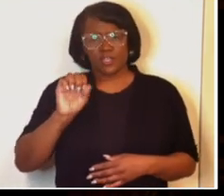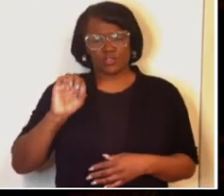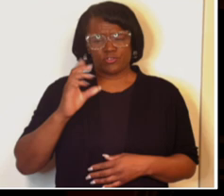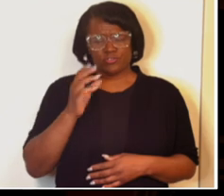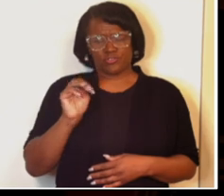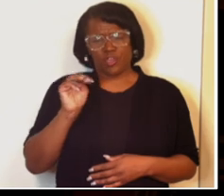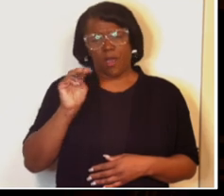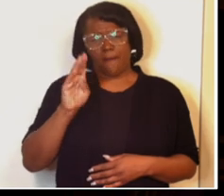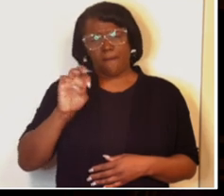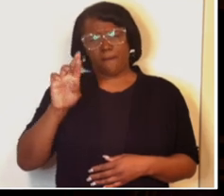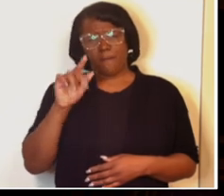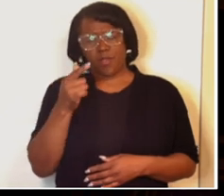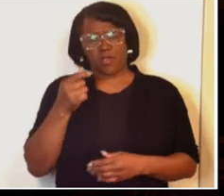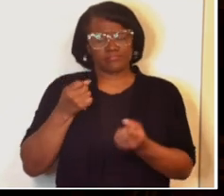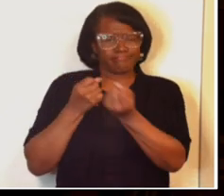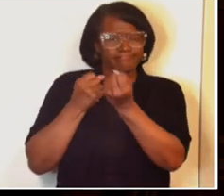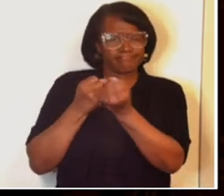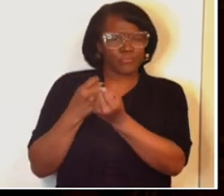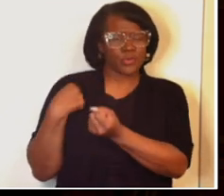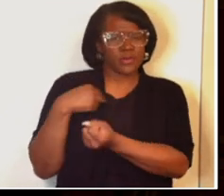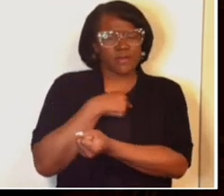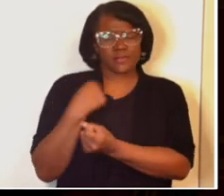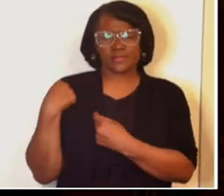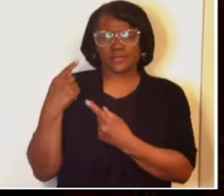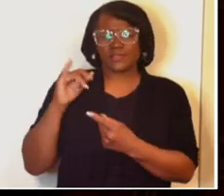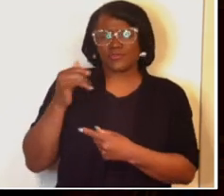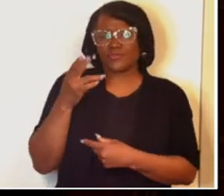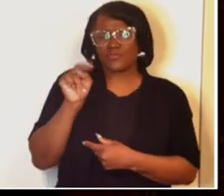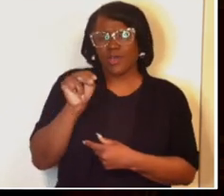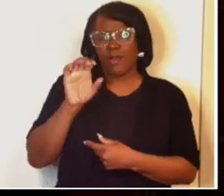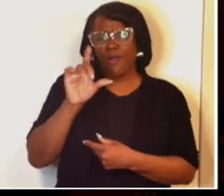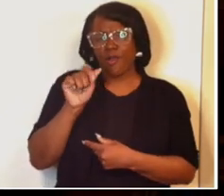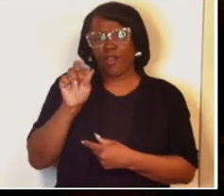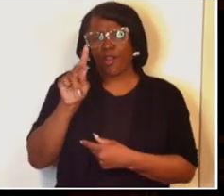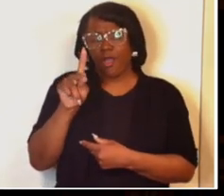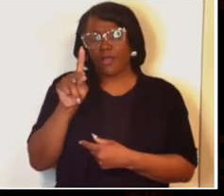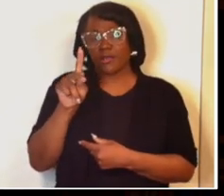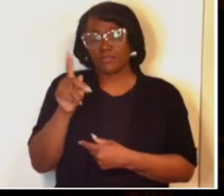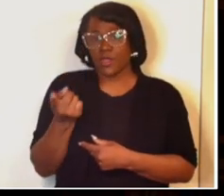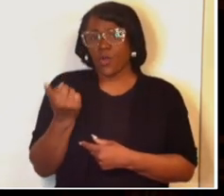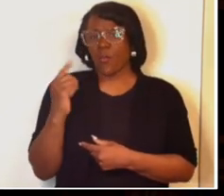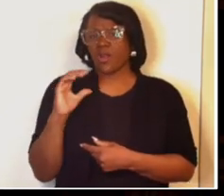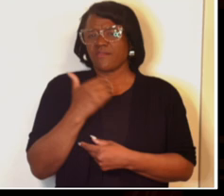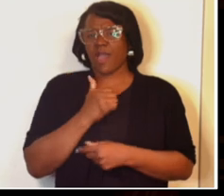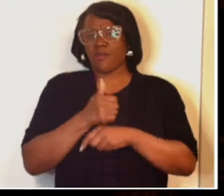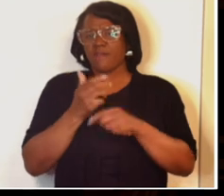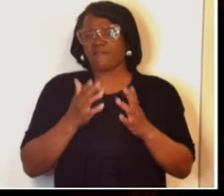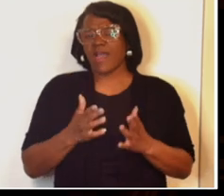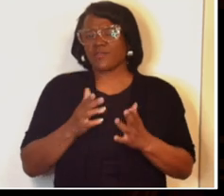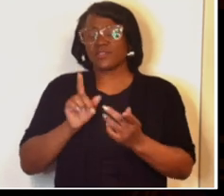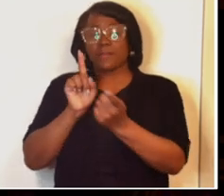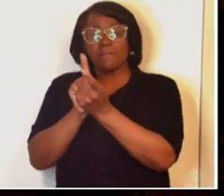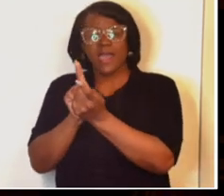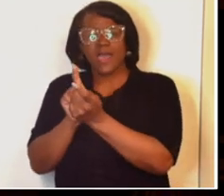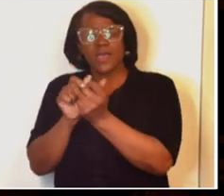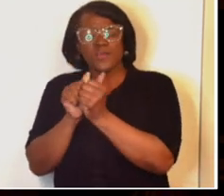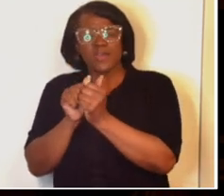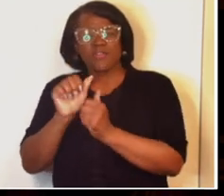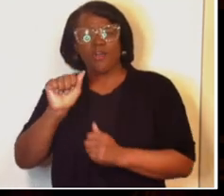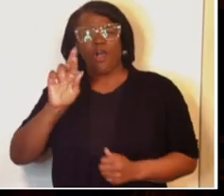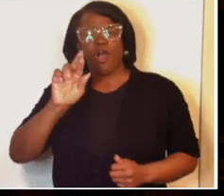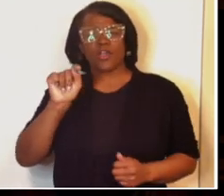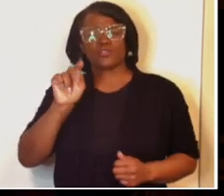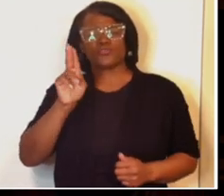of our organization since Dr. John Henrik Clark, one of our founders, met with Arturo Schomburg